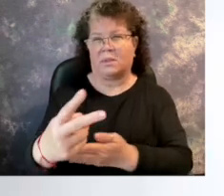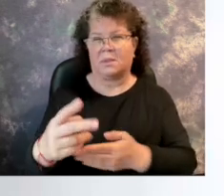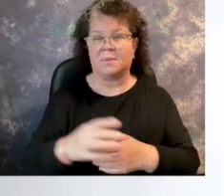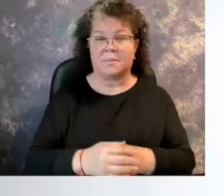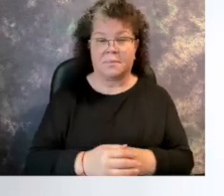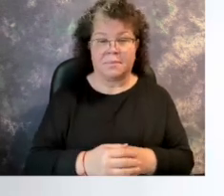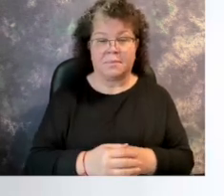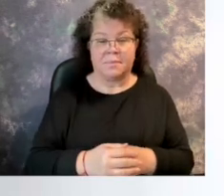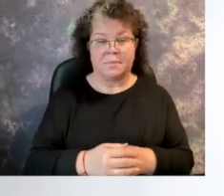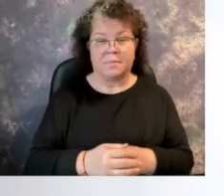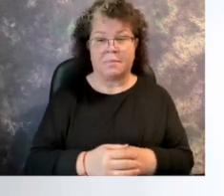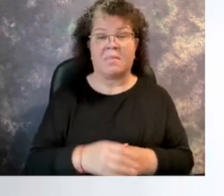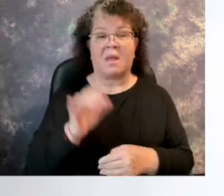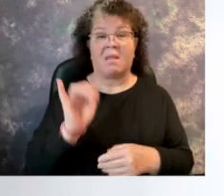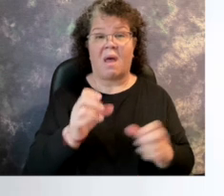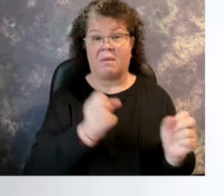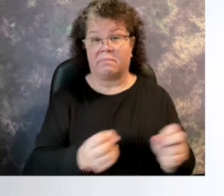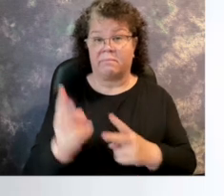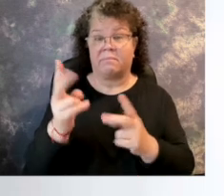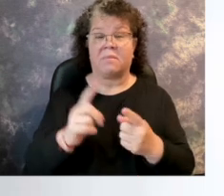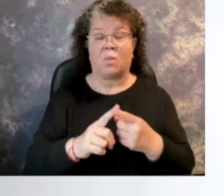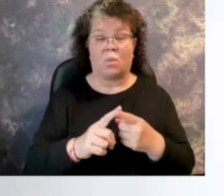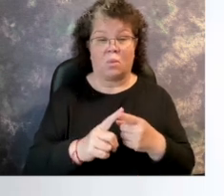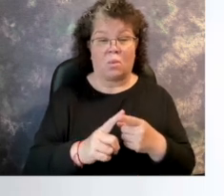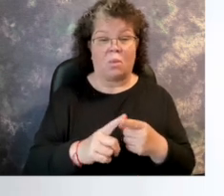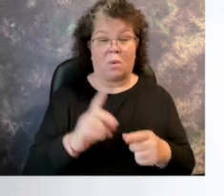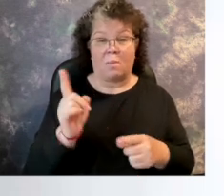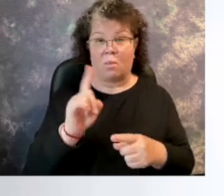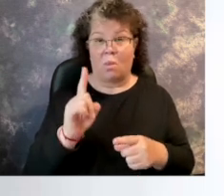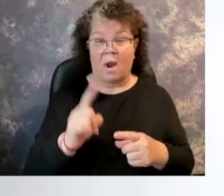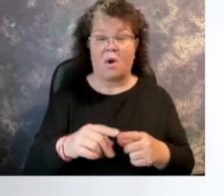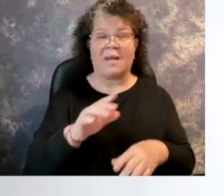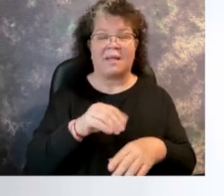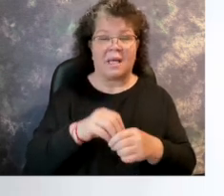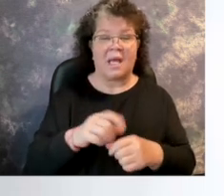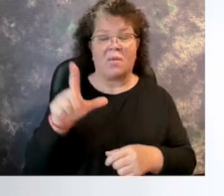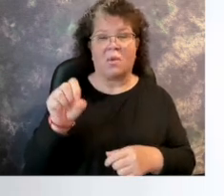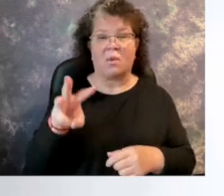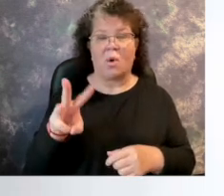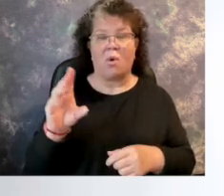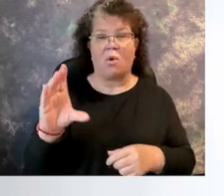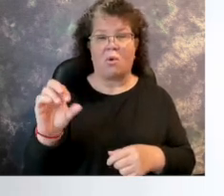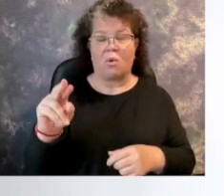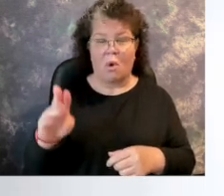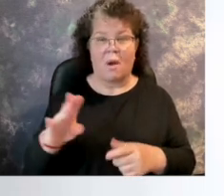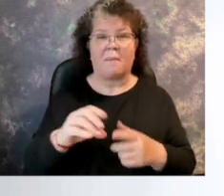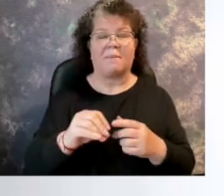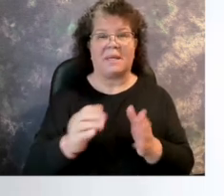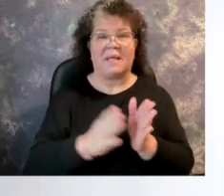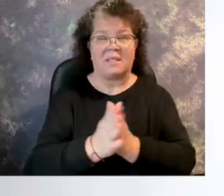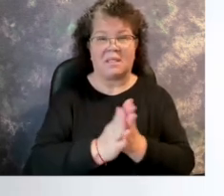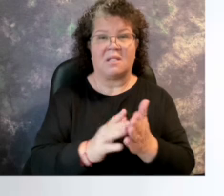This upload will be in the low carbon incentives webpage and will include the